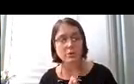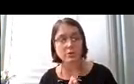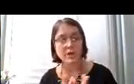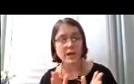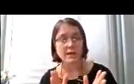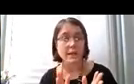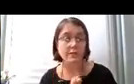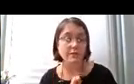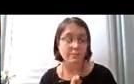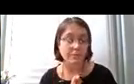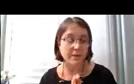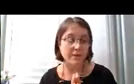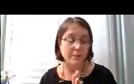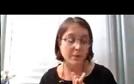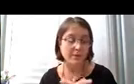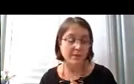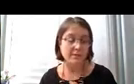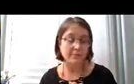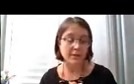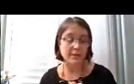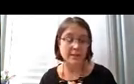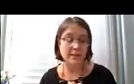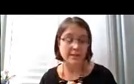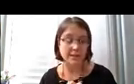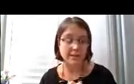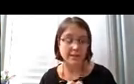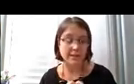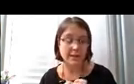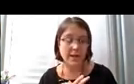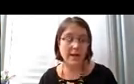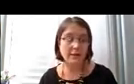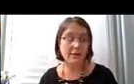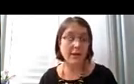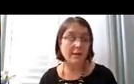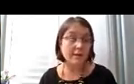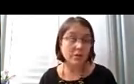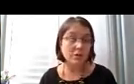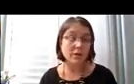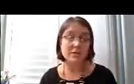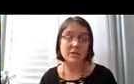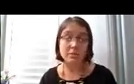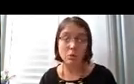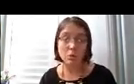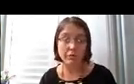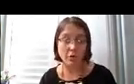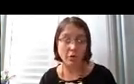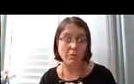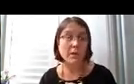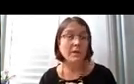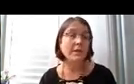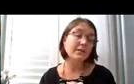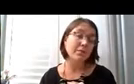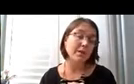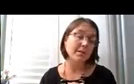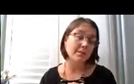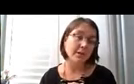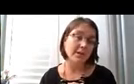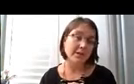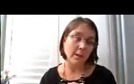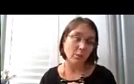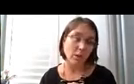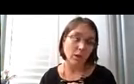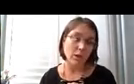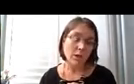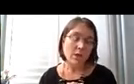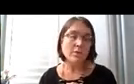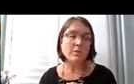secondary schools and FE providers, post 16 providers in East Sussex have access to and support from the Enterprise